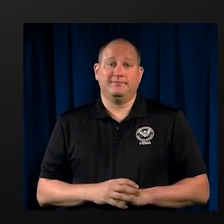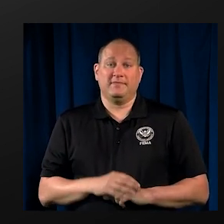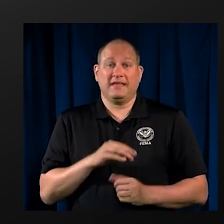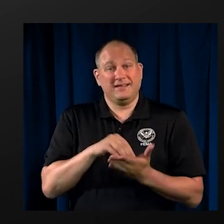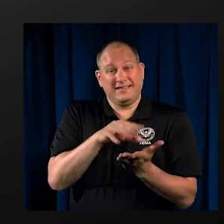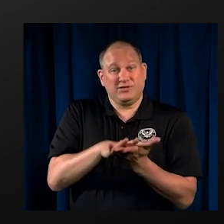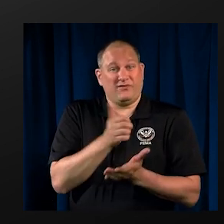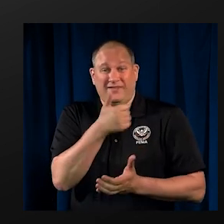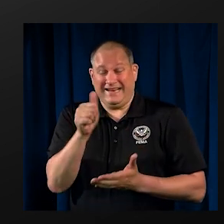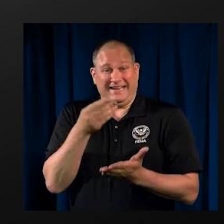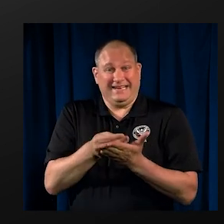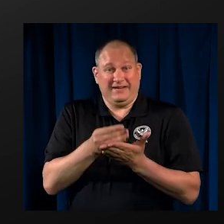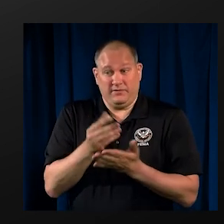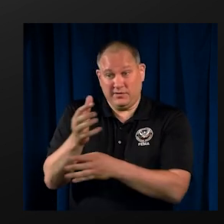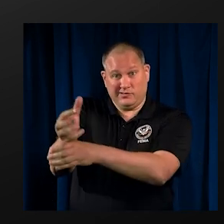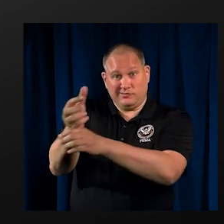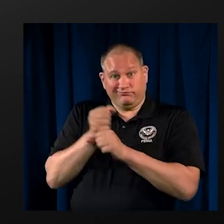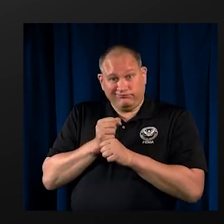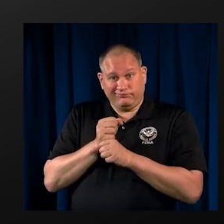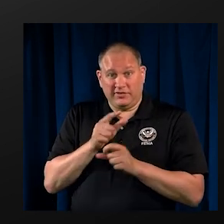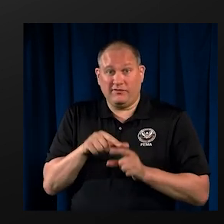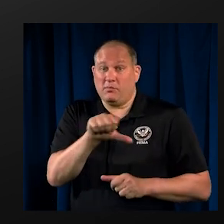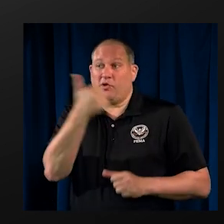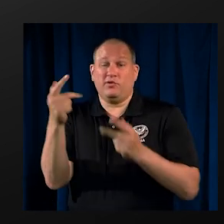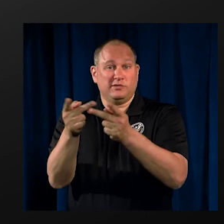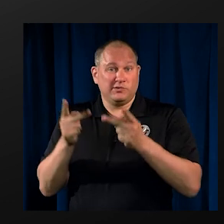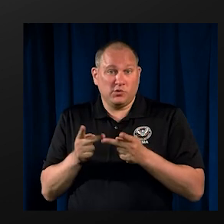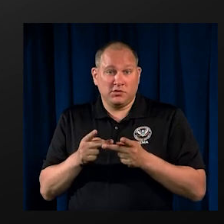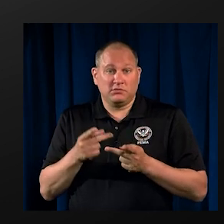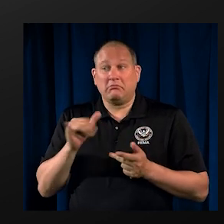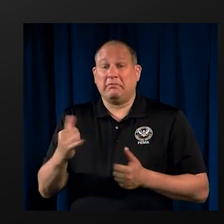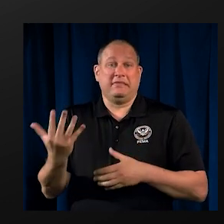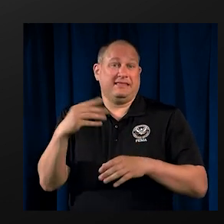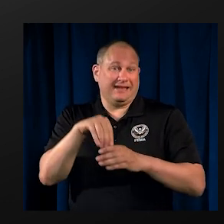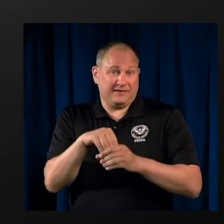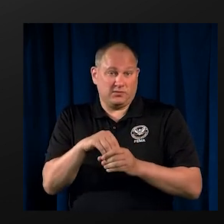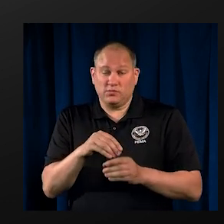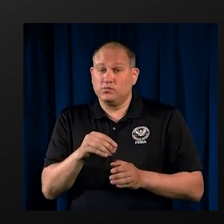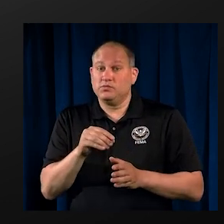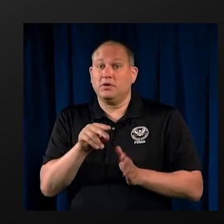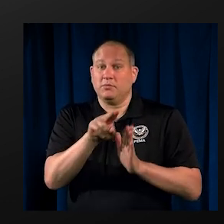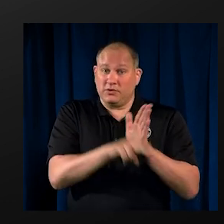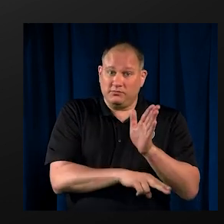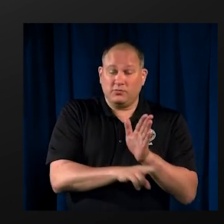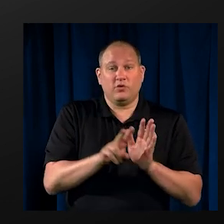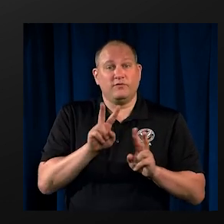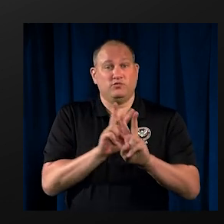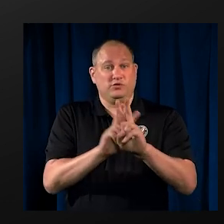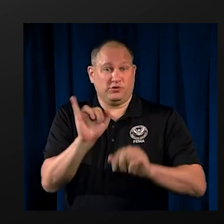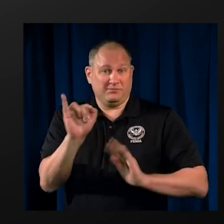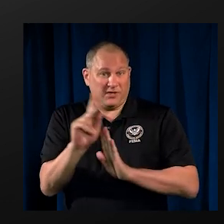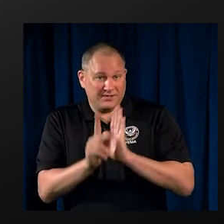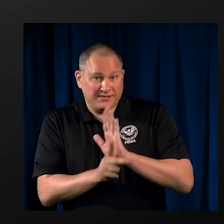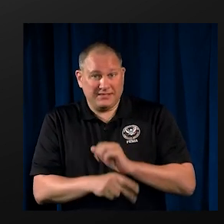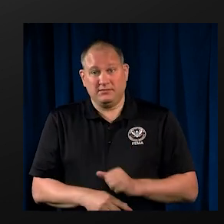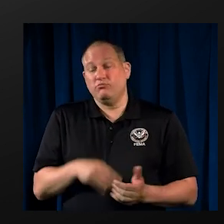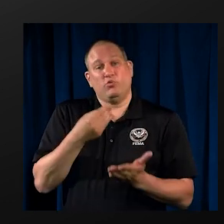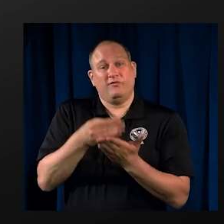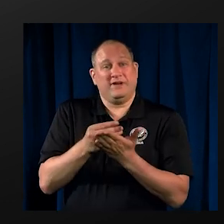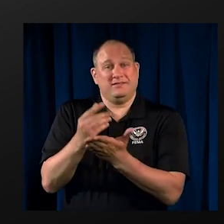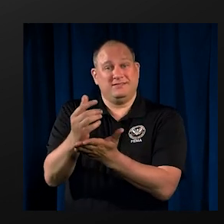Documentation of any funds you may have received from another source. This includes burial or funeral